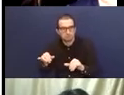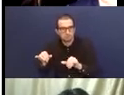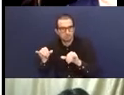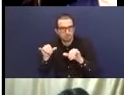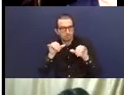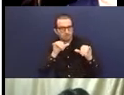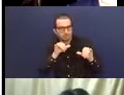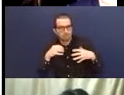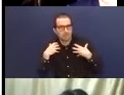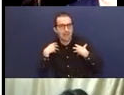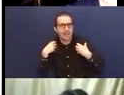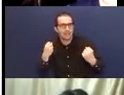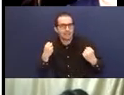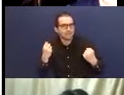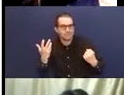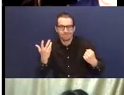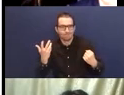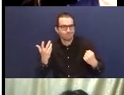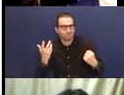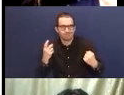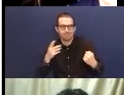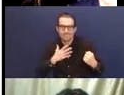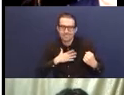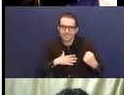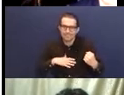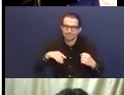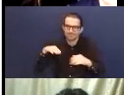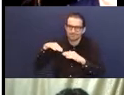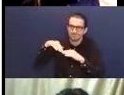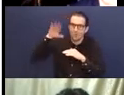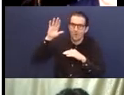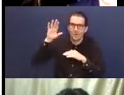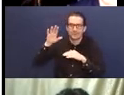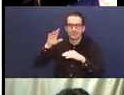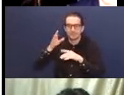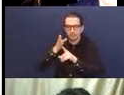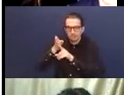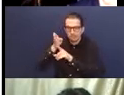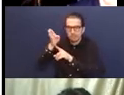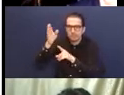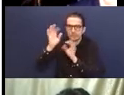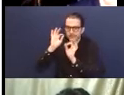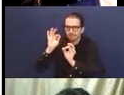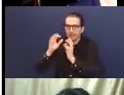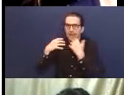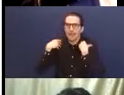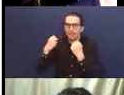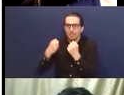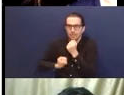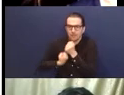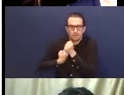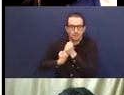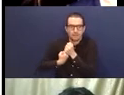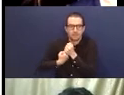be denied healthcare, and 4 times more likely than non-disabled people to be treated badly in the system.